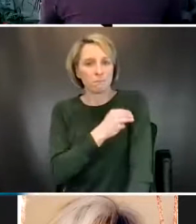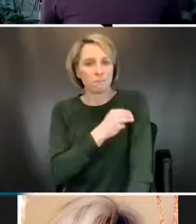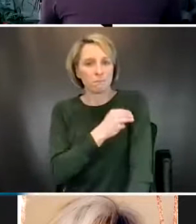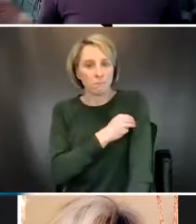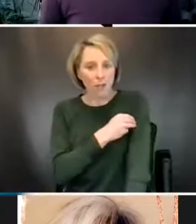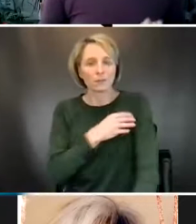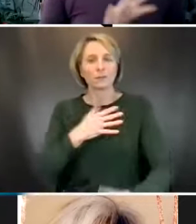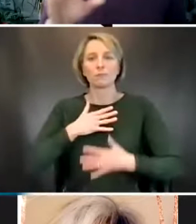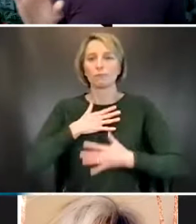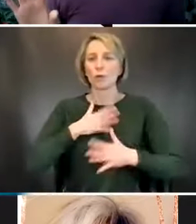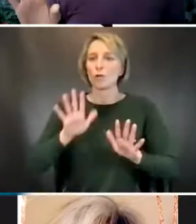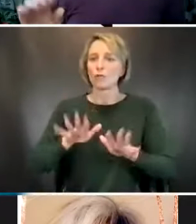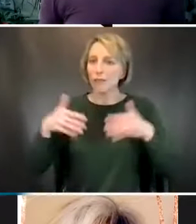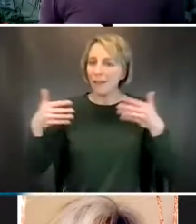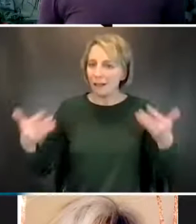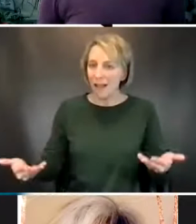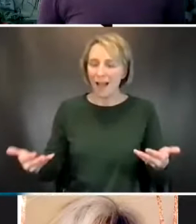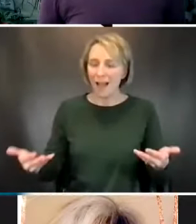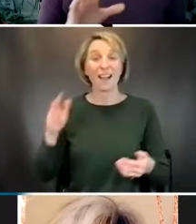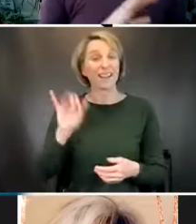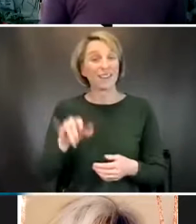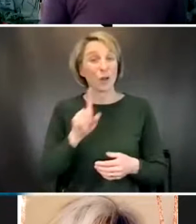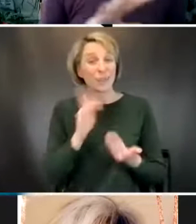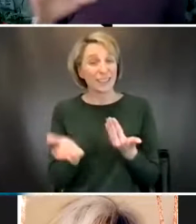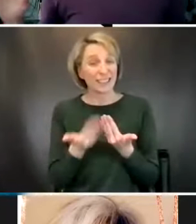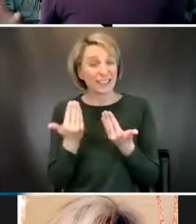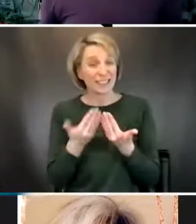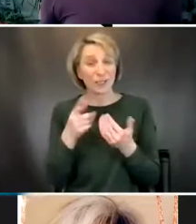something that is very simple. You can do it